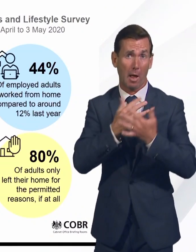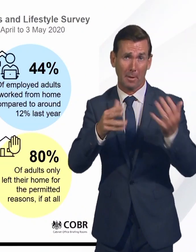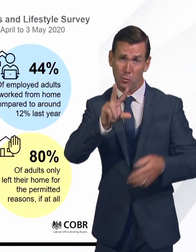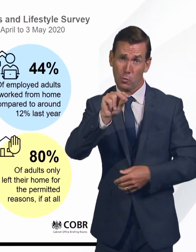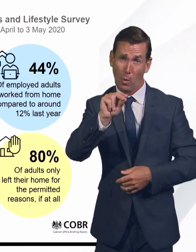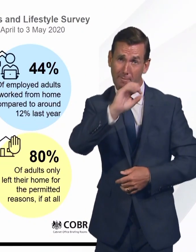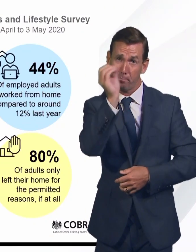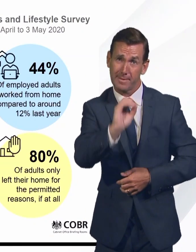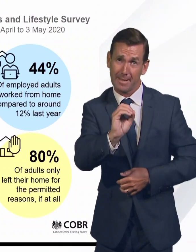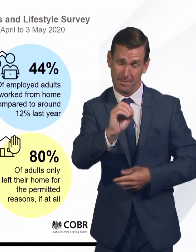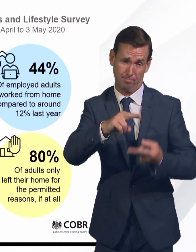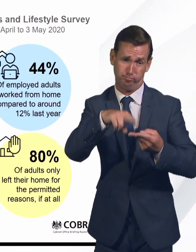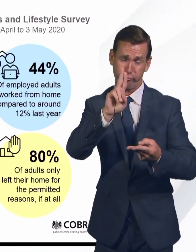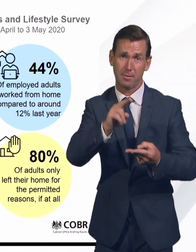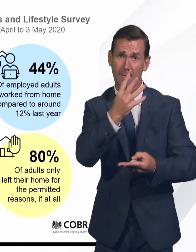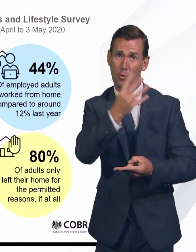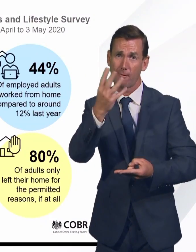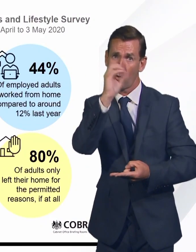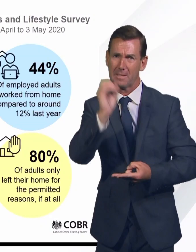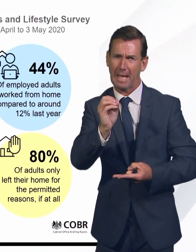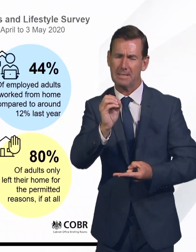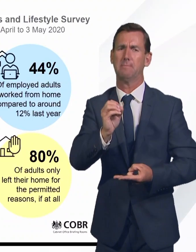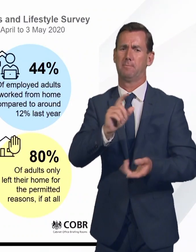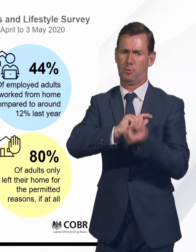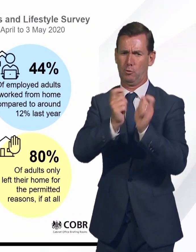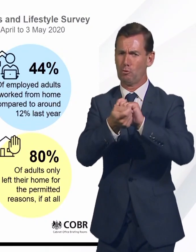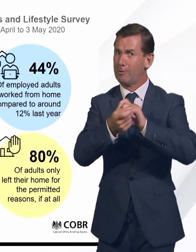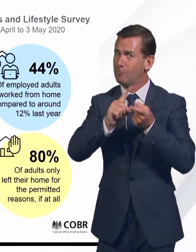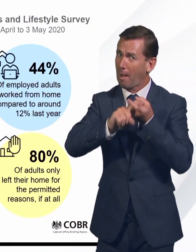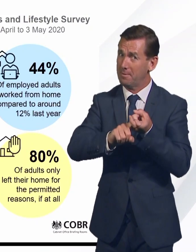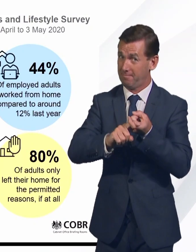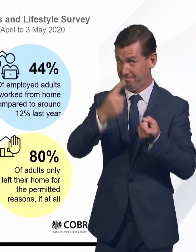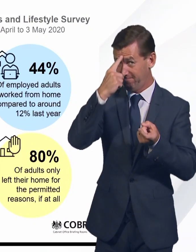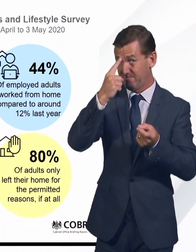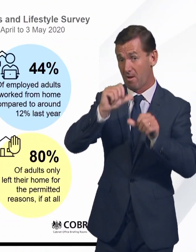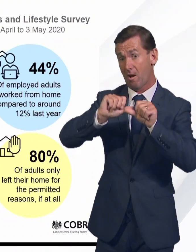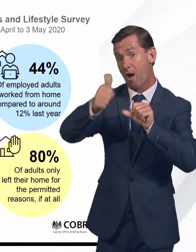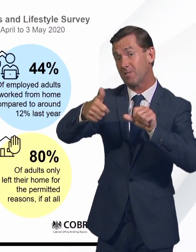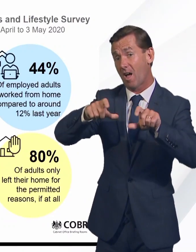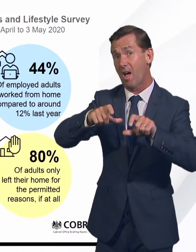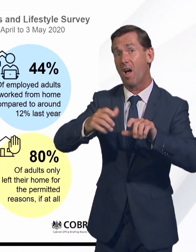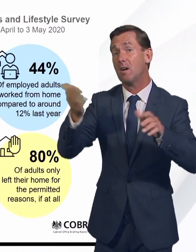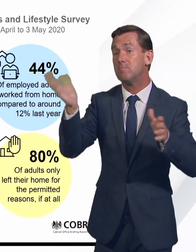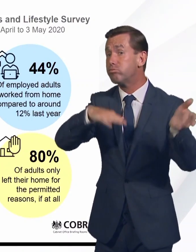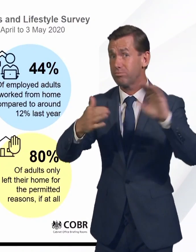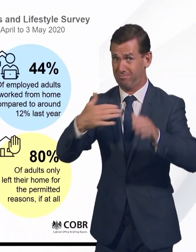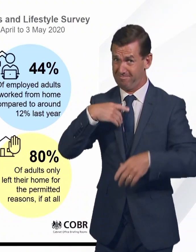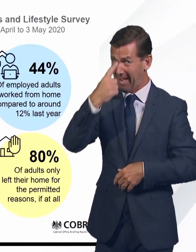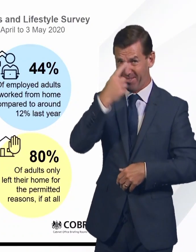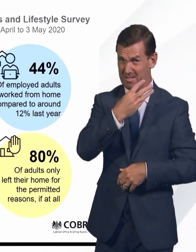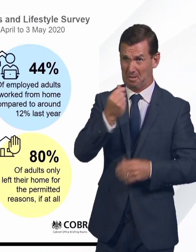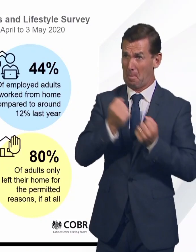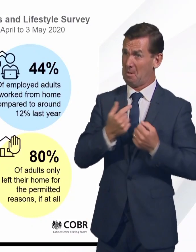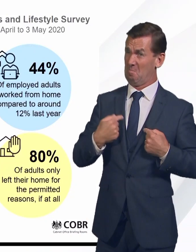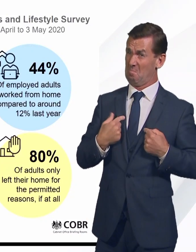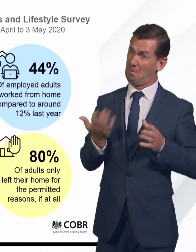is a change in habit, and we're expecting that people will maintain that and advising that they should. And it's probably going to be